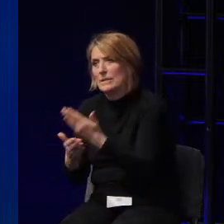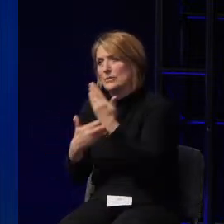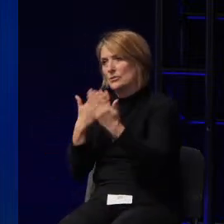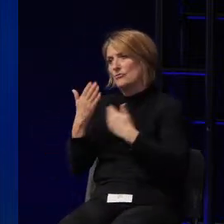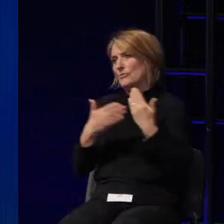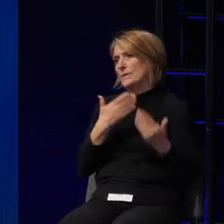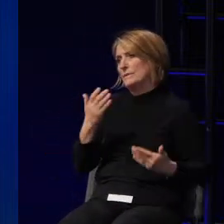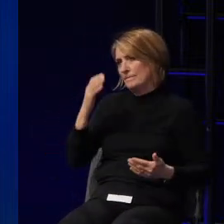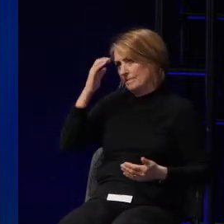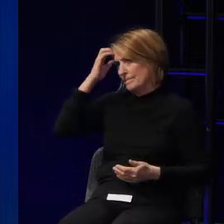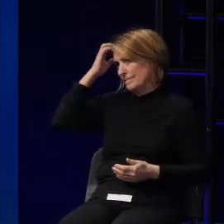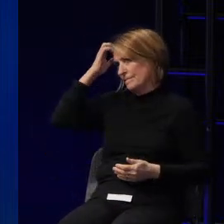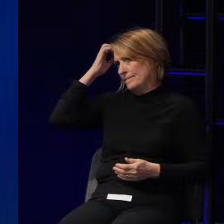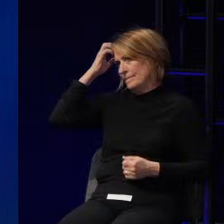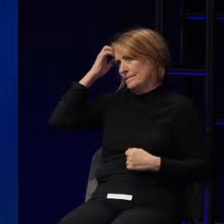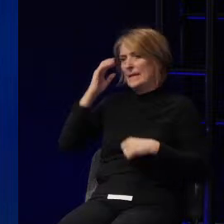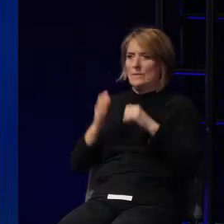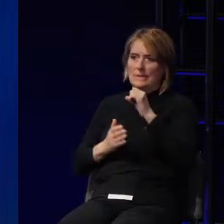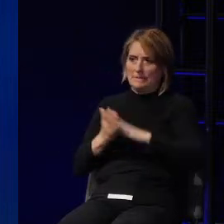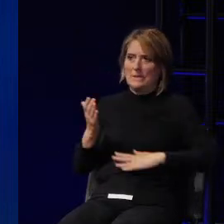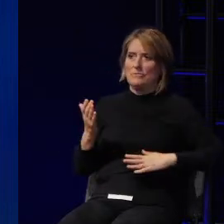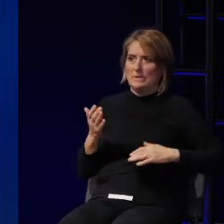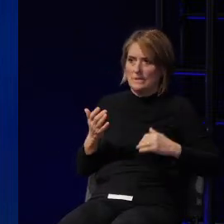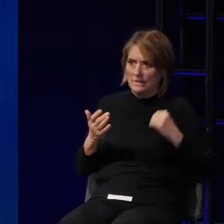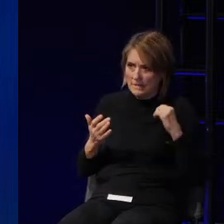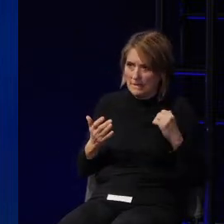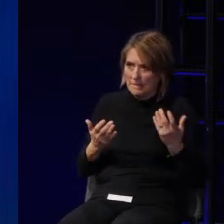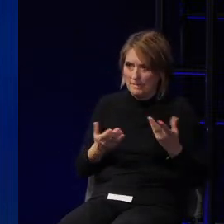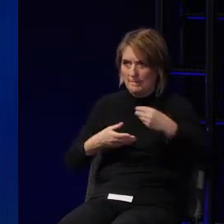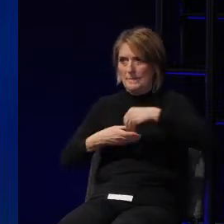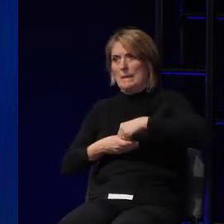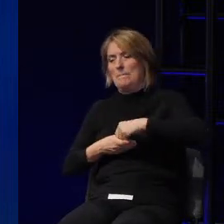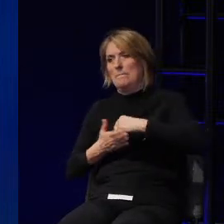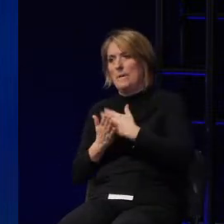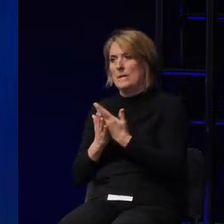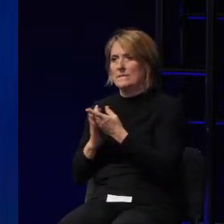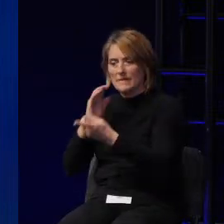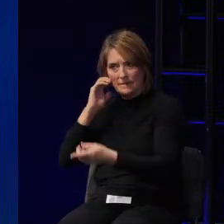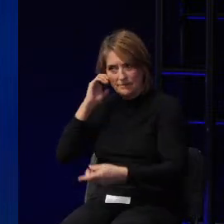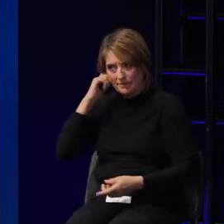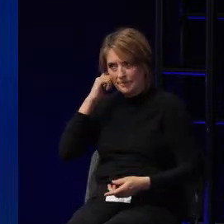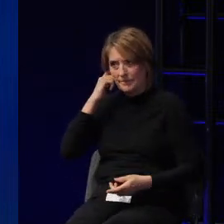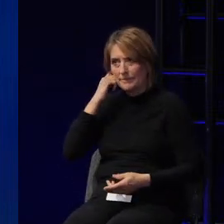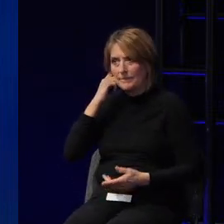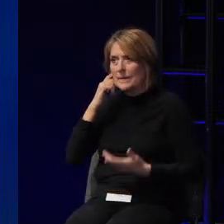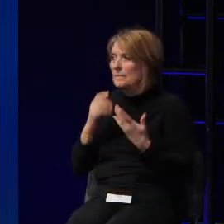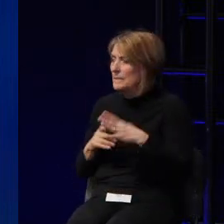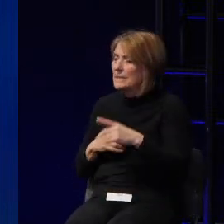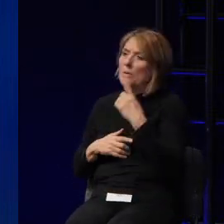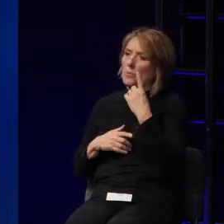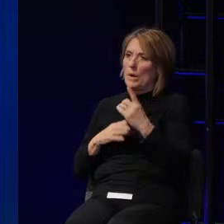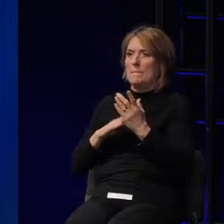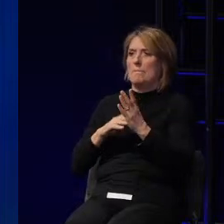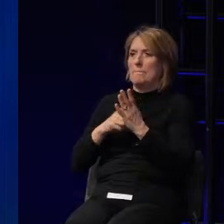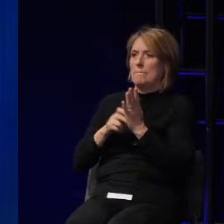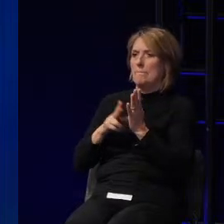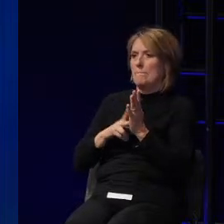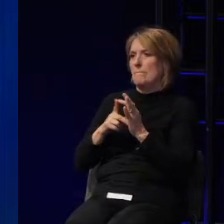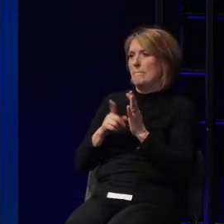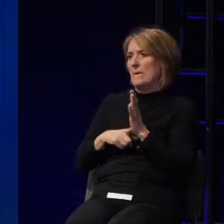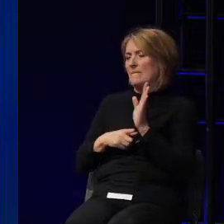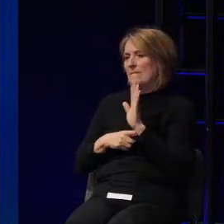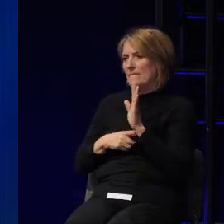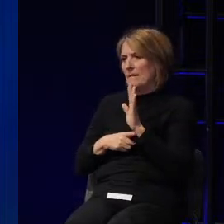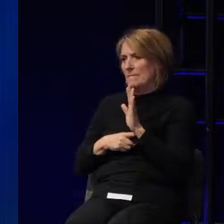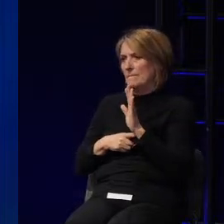that our experiences can become part of. I've done one Marvel film.